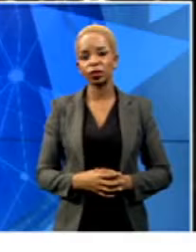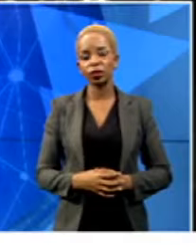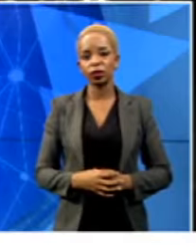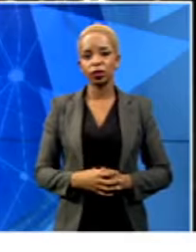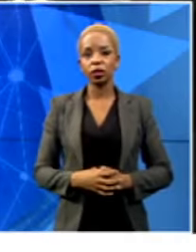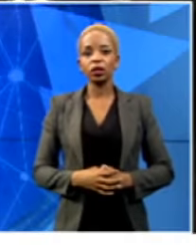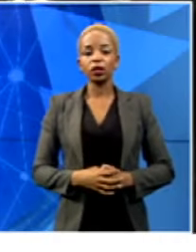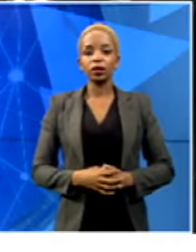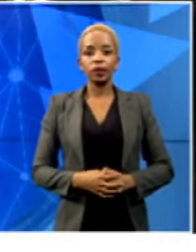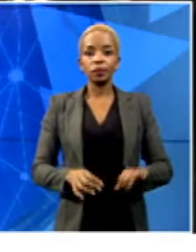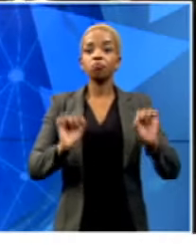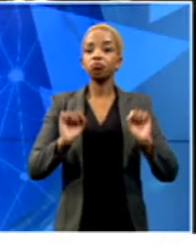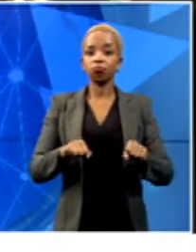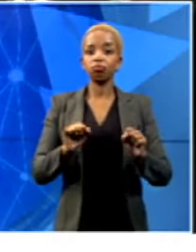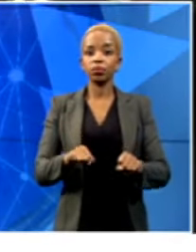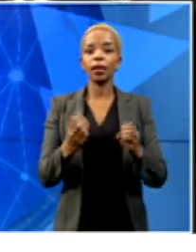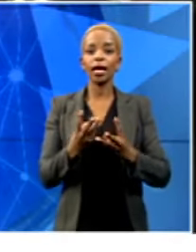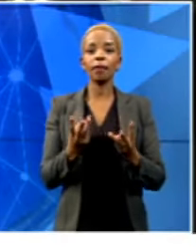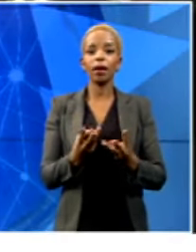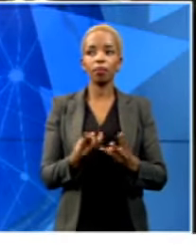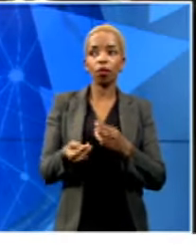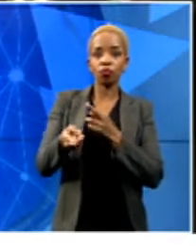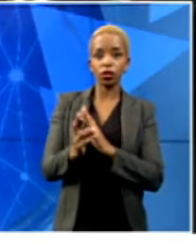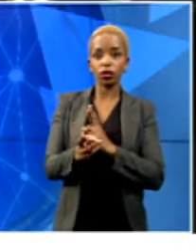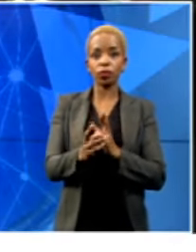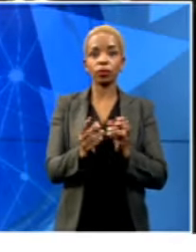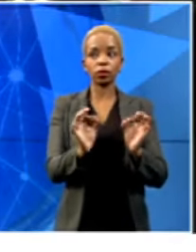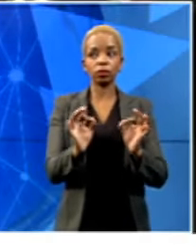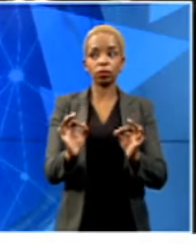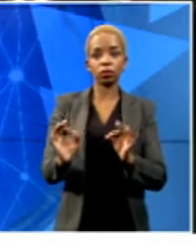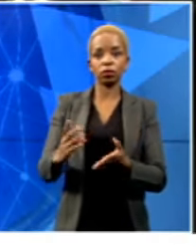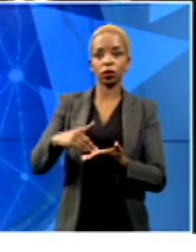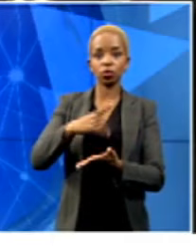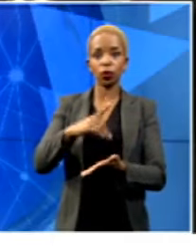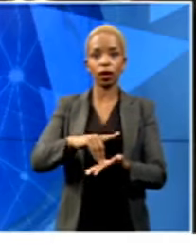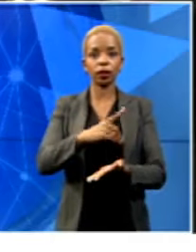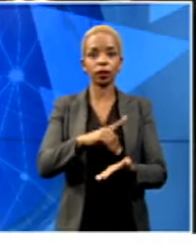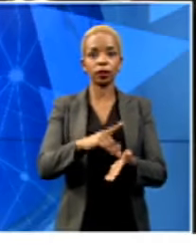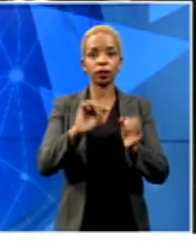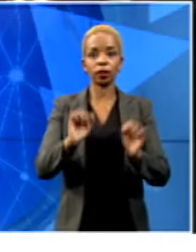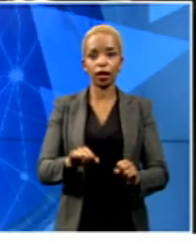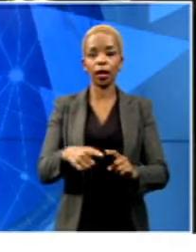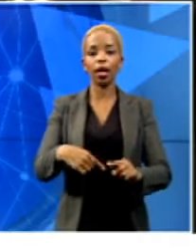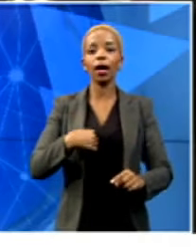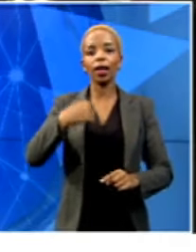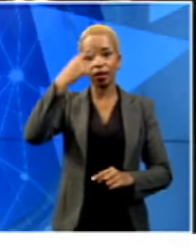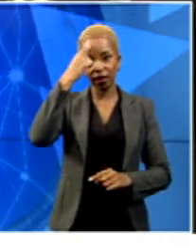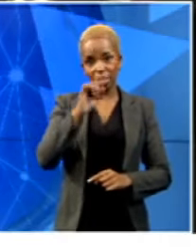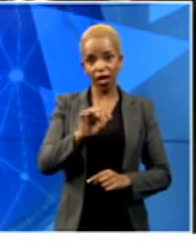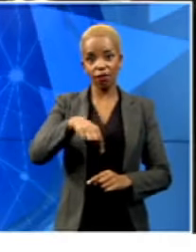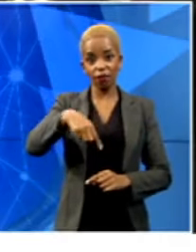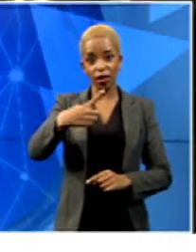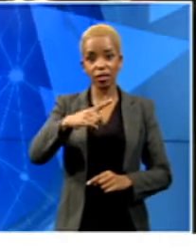So, yeah, people absolutely have. The response has been really astonishing. I think in the first 48 hours,